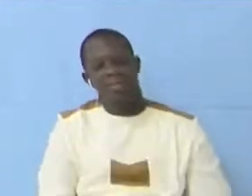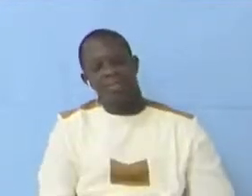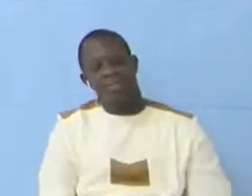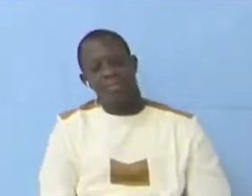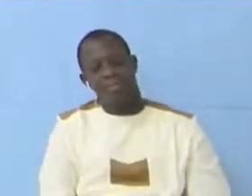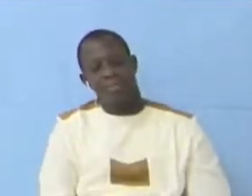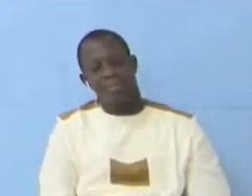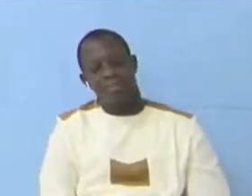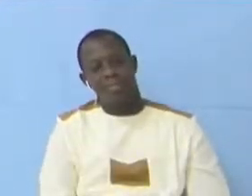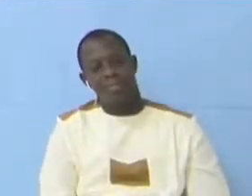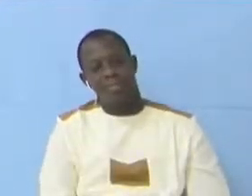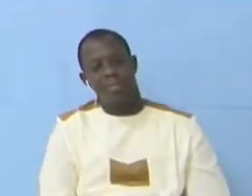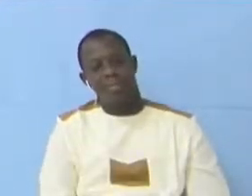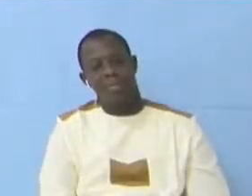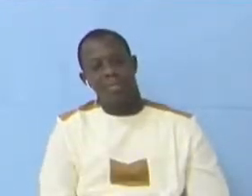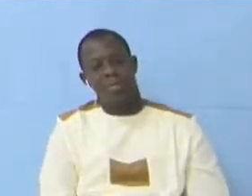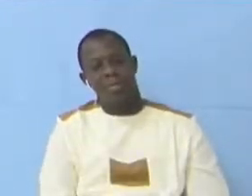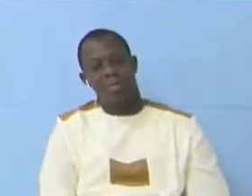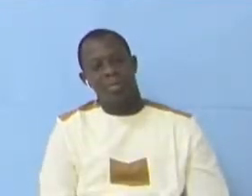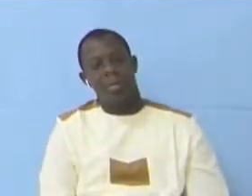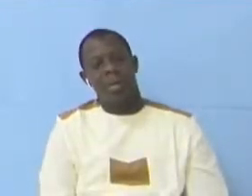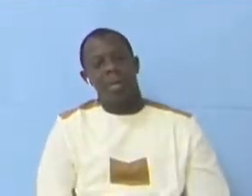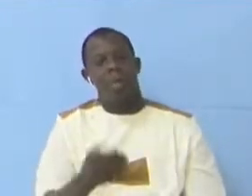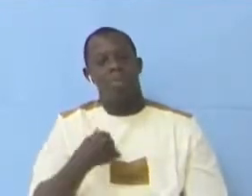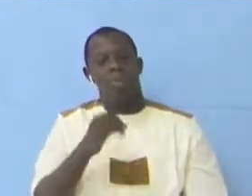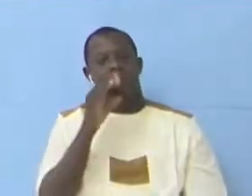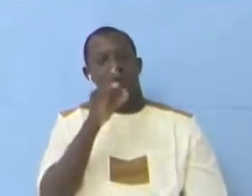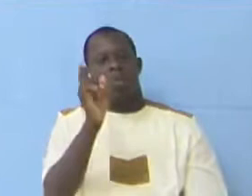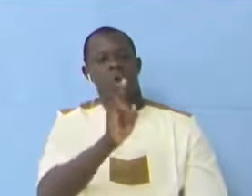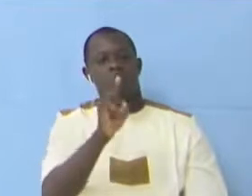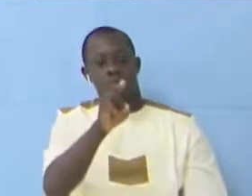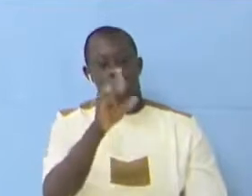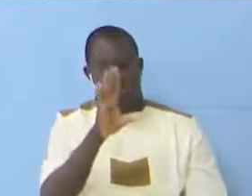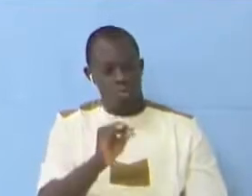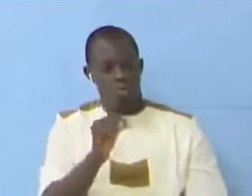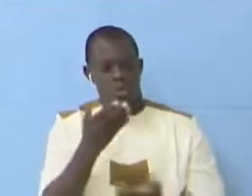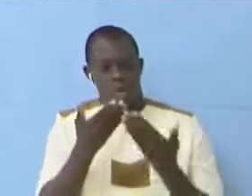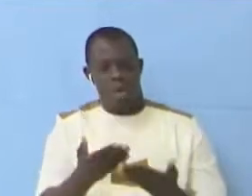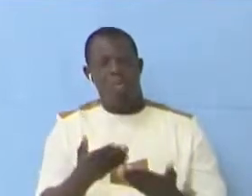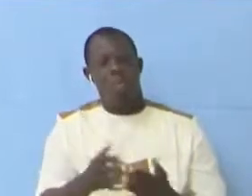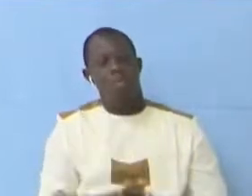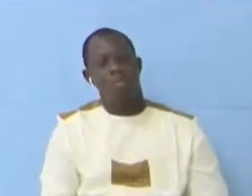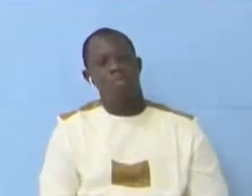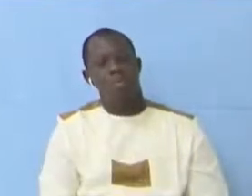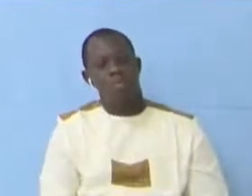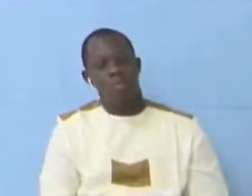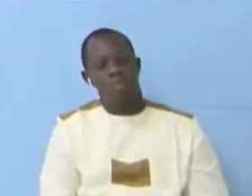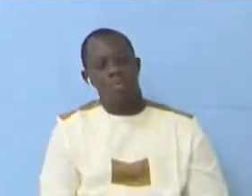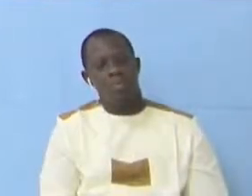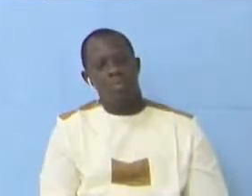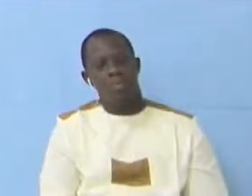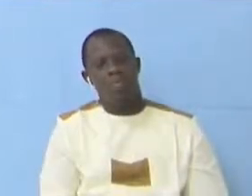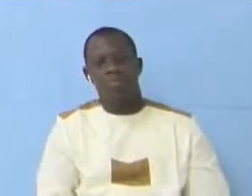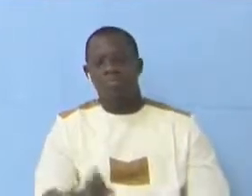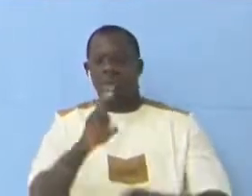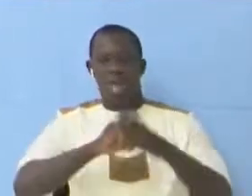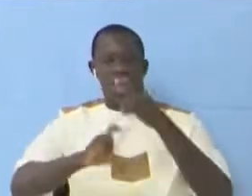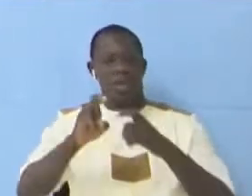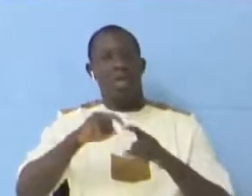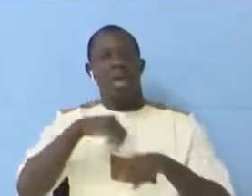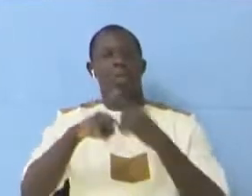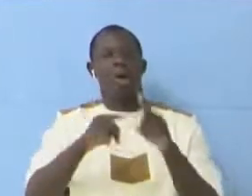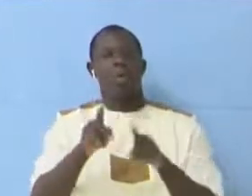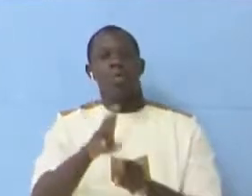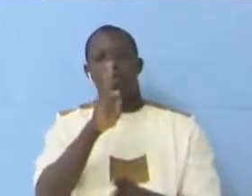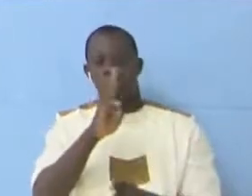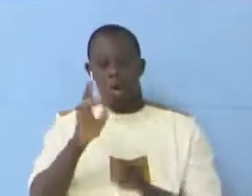jàppaat. What were you accused of this time around? jamono boobu nag lan lañ la tuumaal. Treason again.